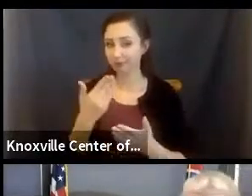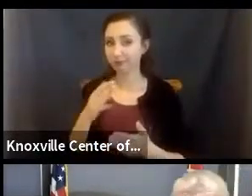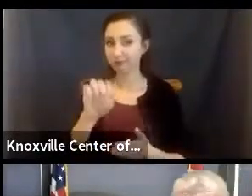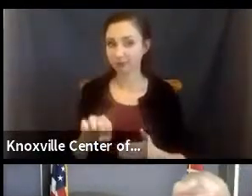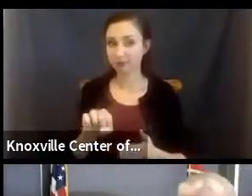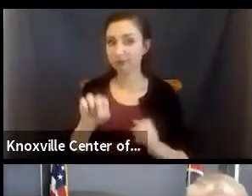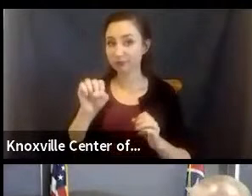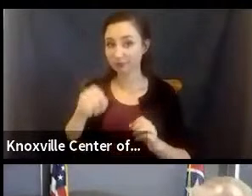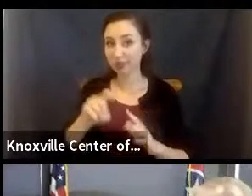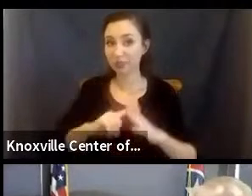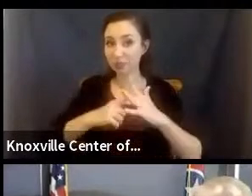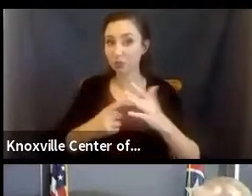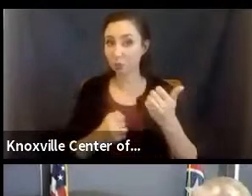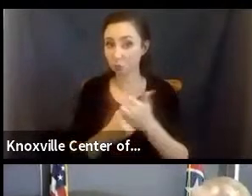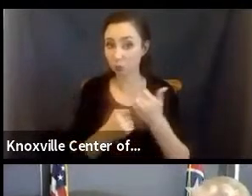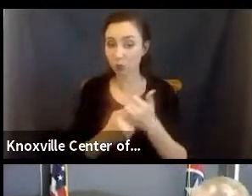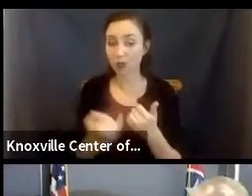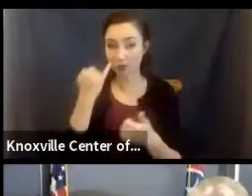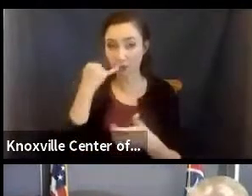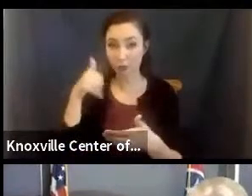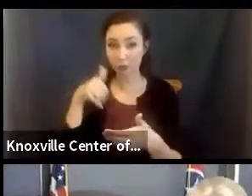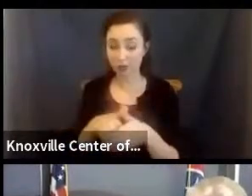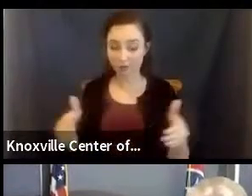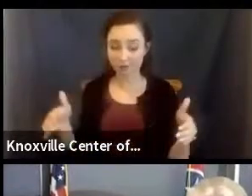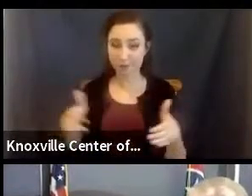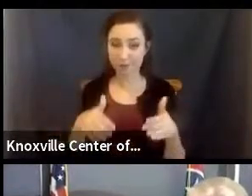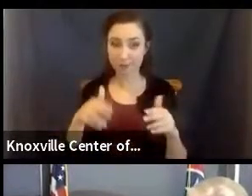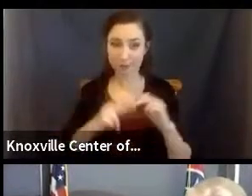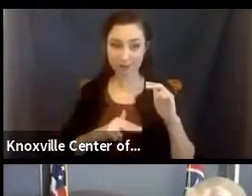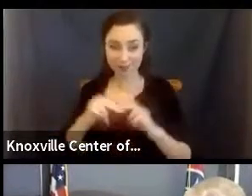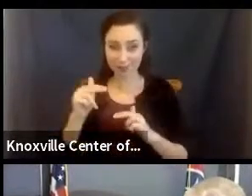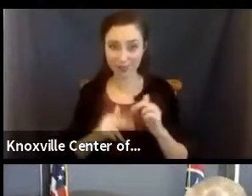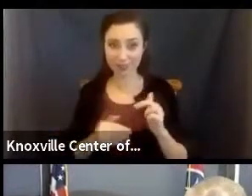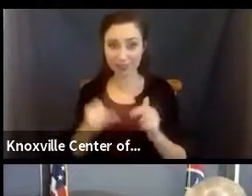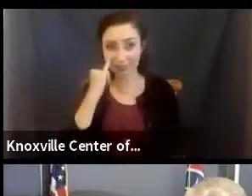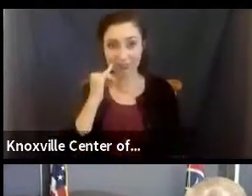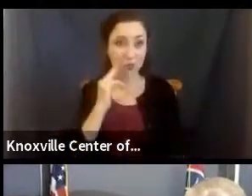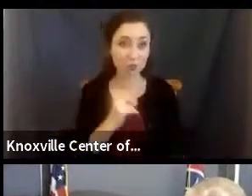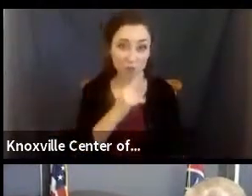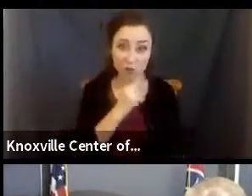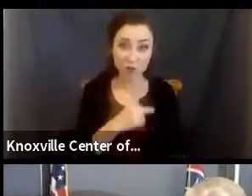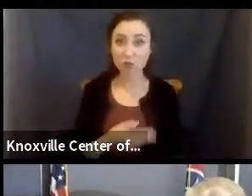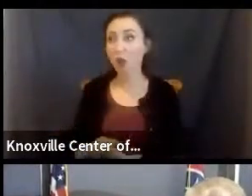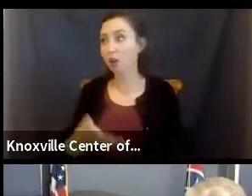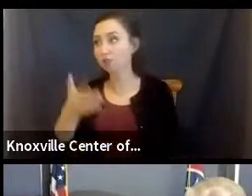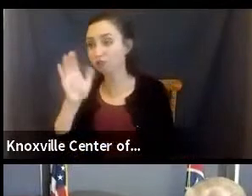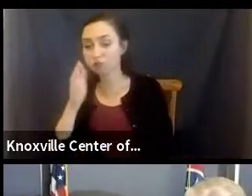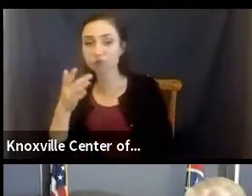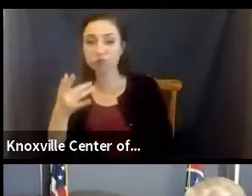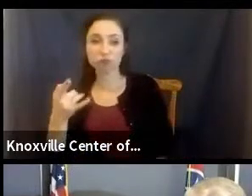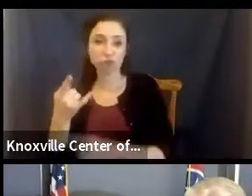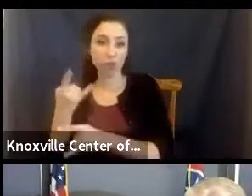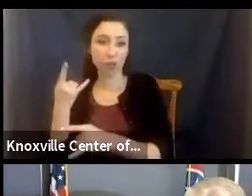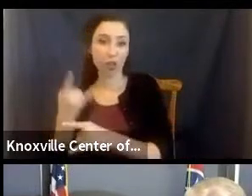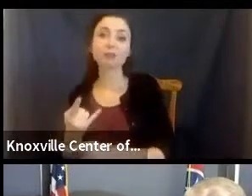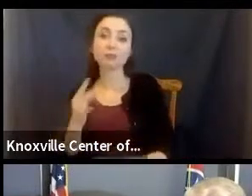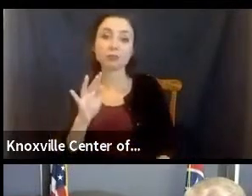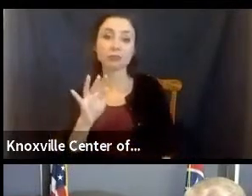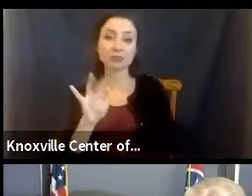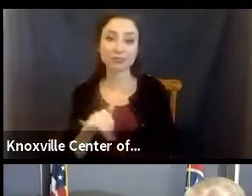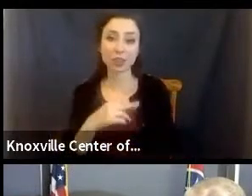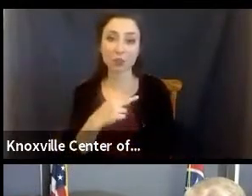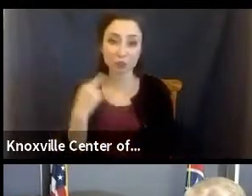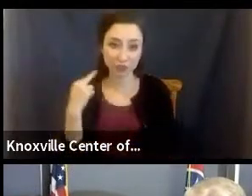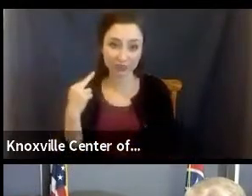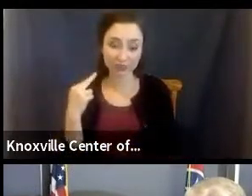starting to support that when you're in these closed environments, whether it's dining or dining and drinking, that does put you at higher risk, especially